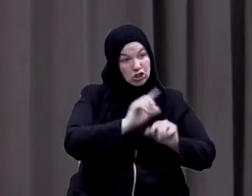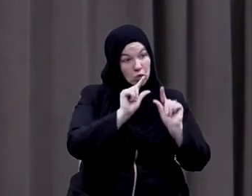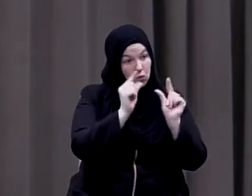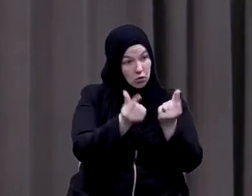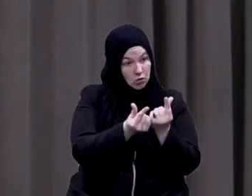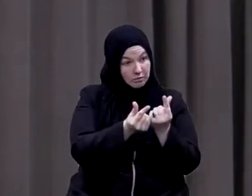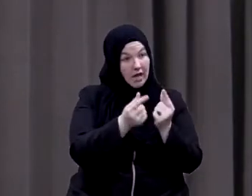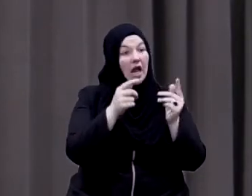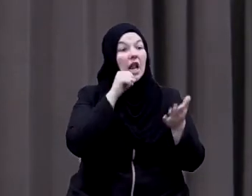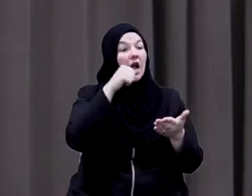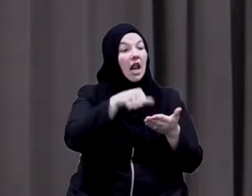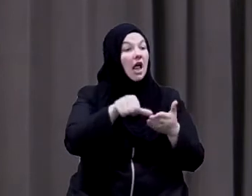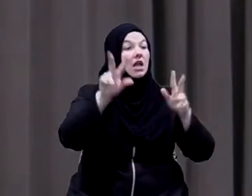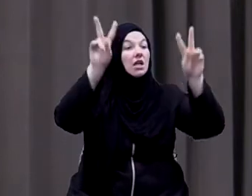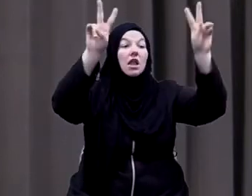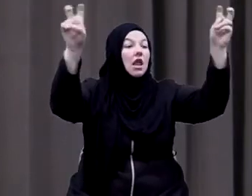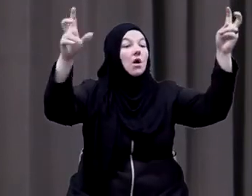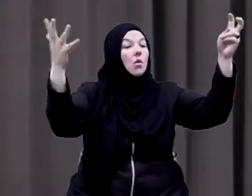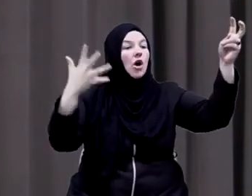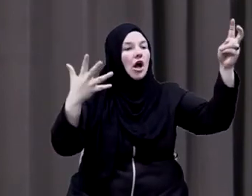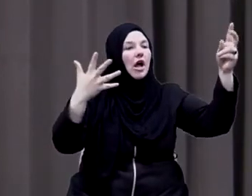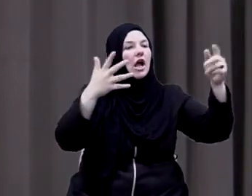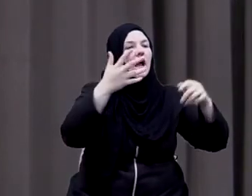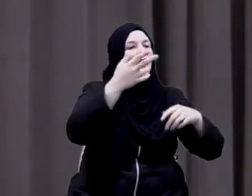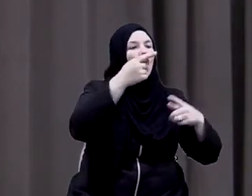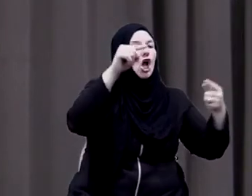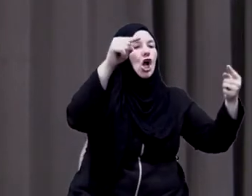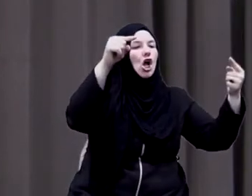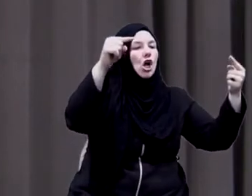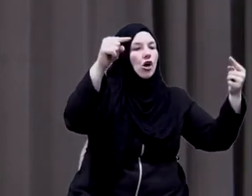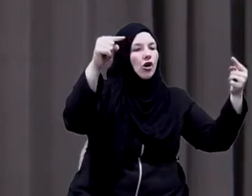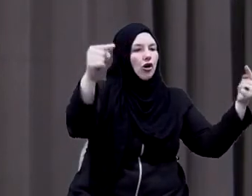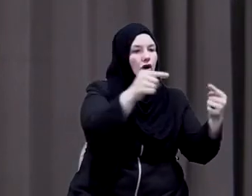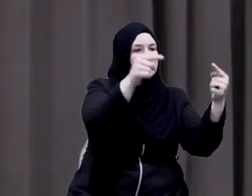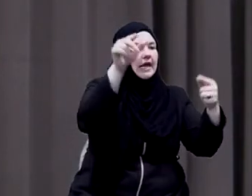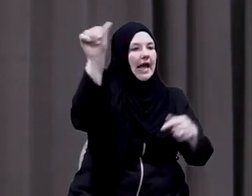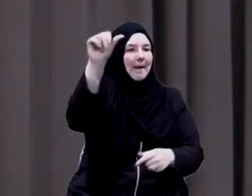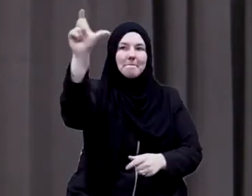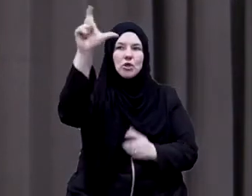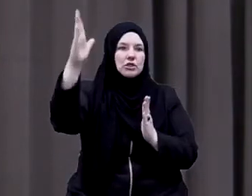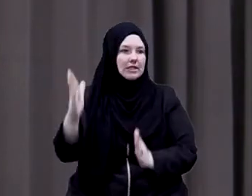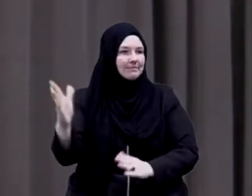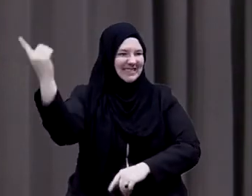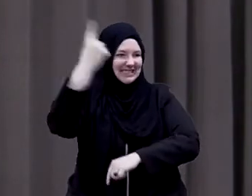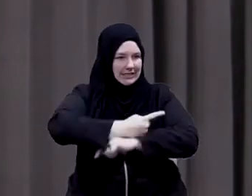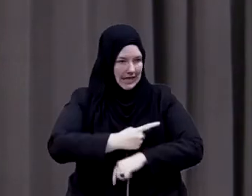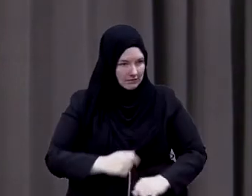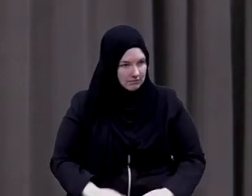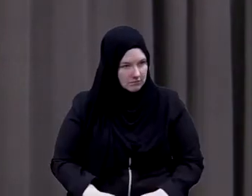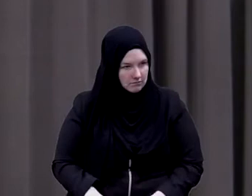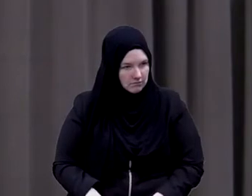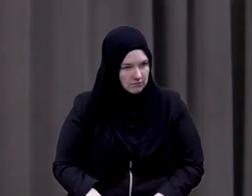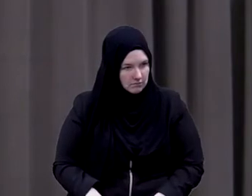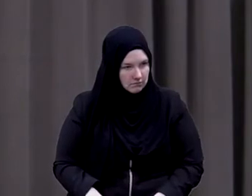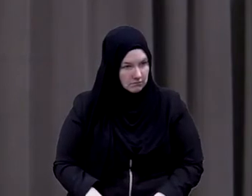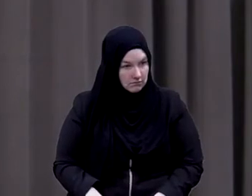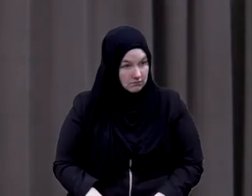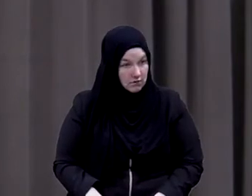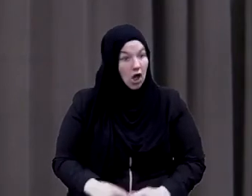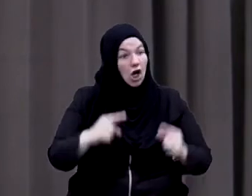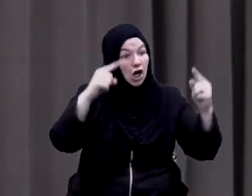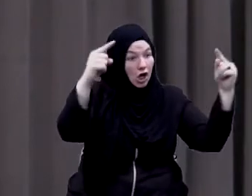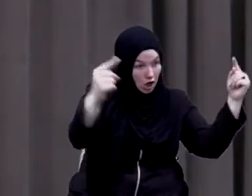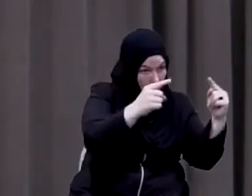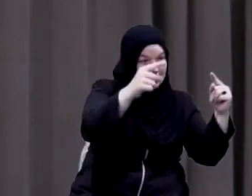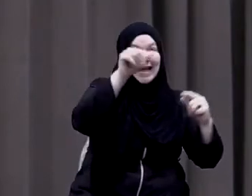slogan of the letter is, hurt a Muslim day. Did you hear it?